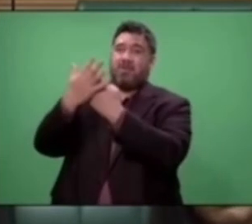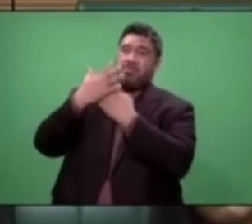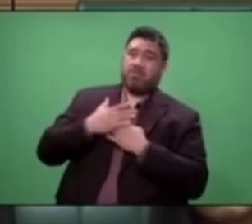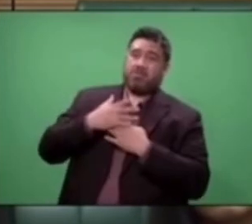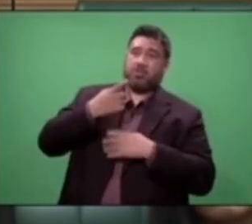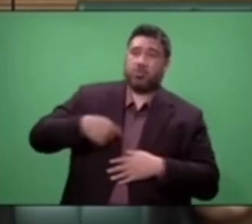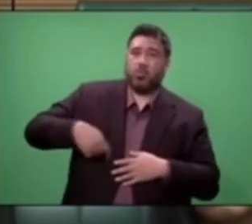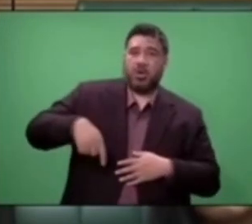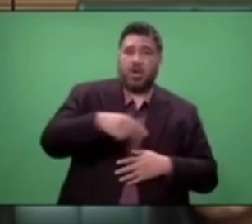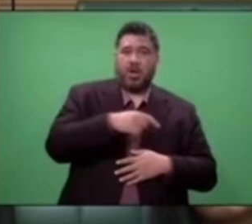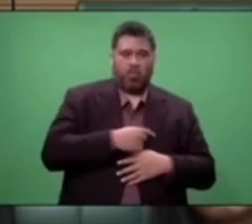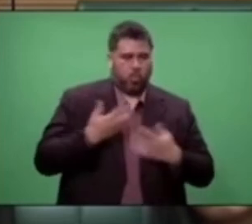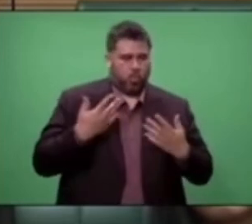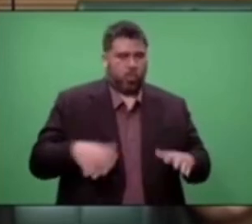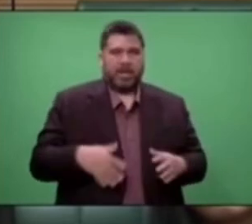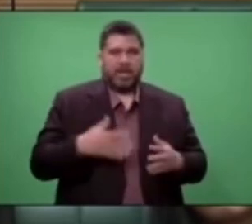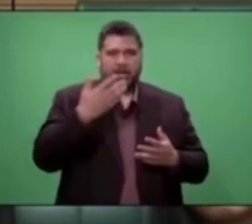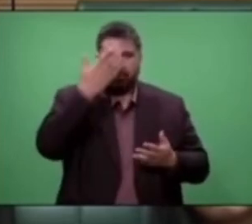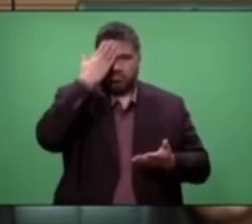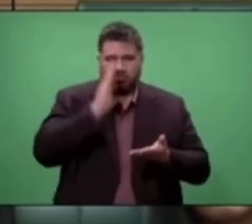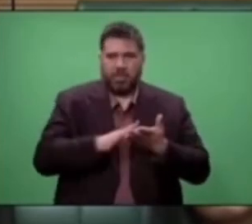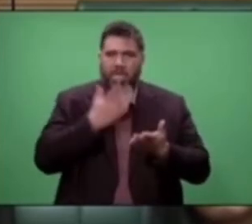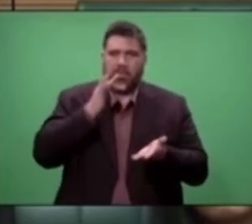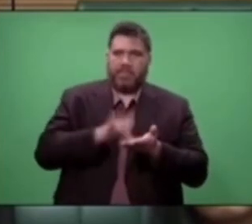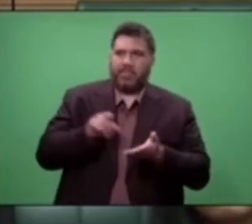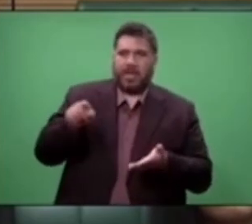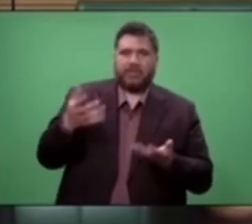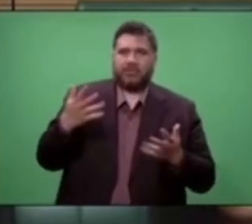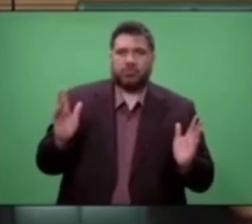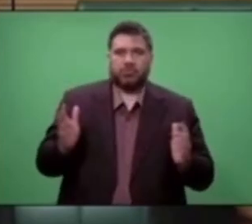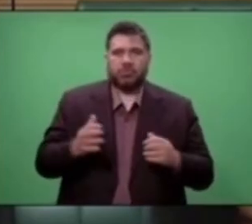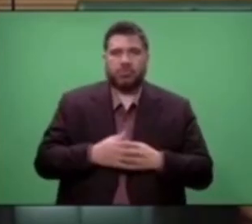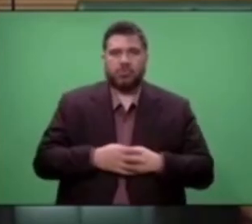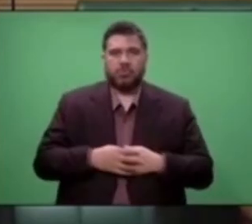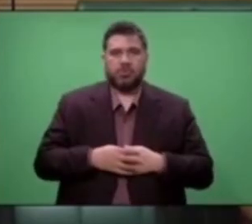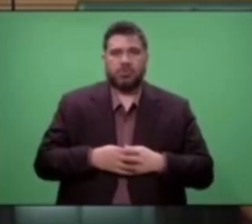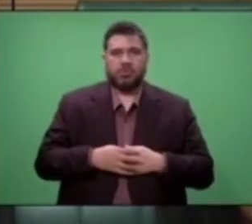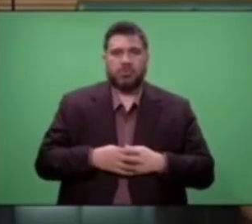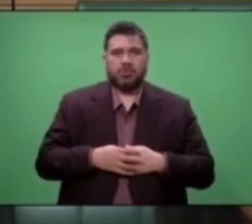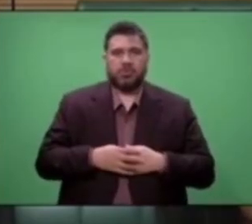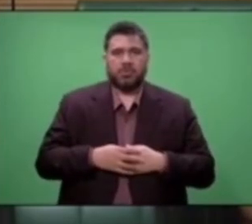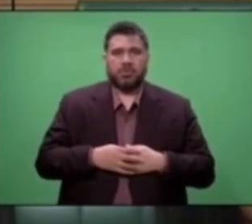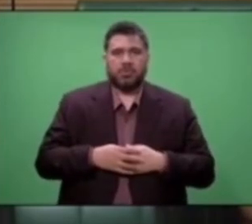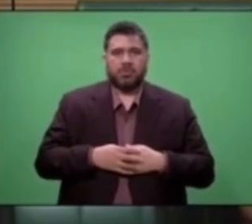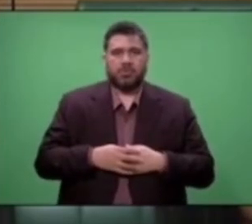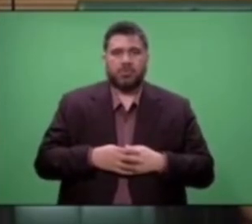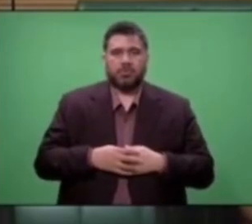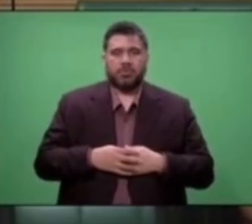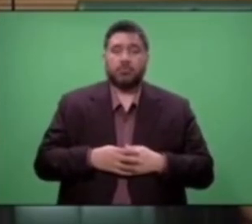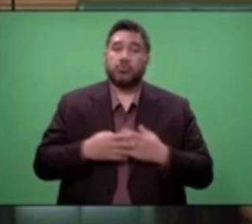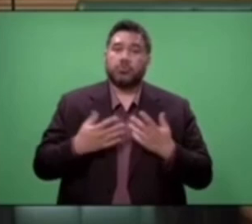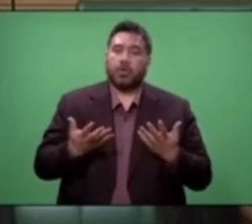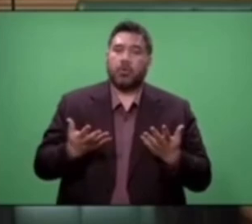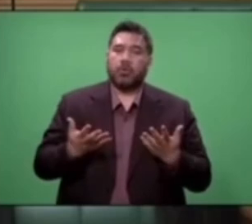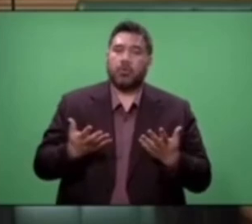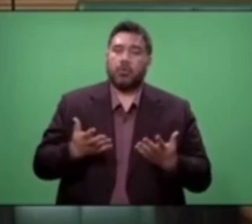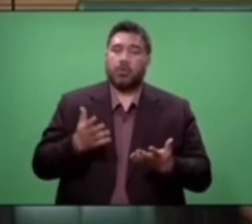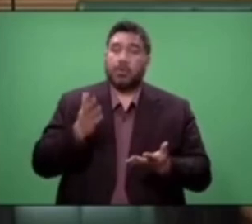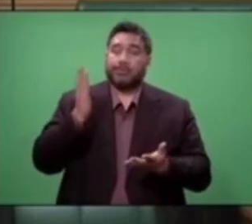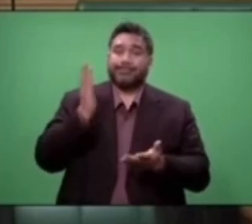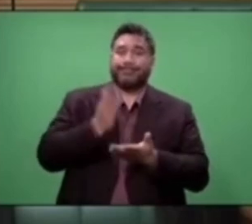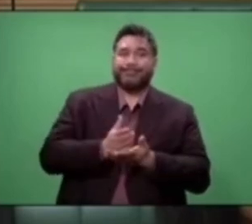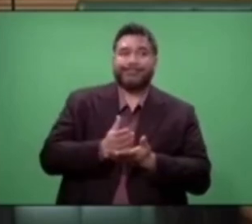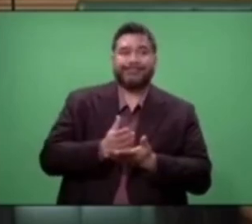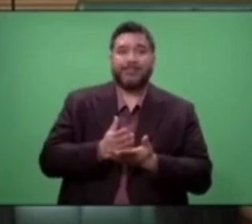us, right? So absolutely, It is not